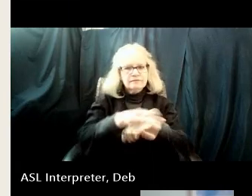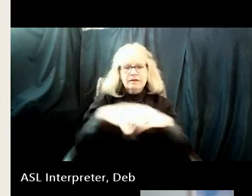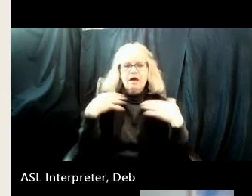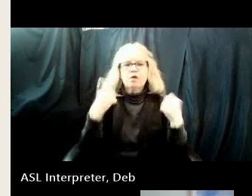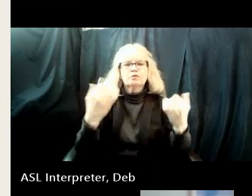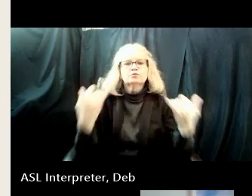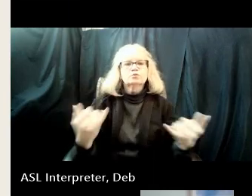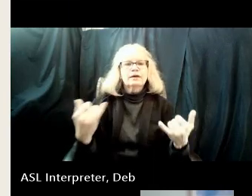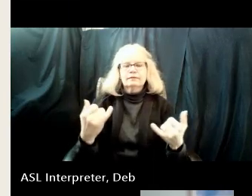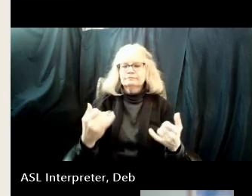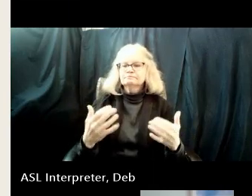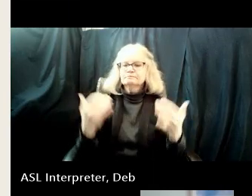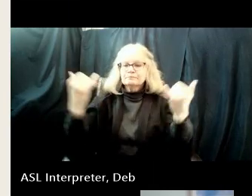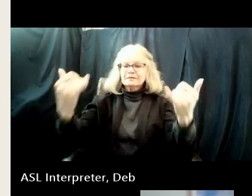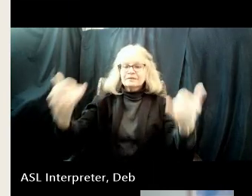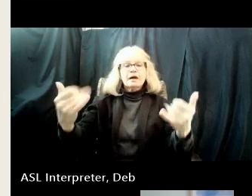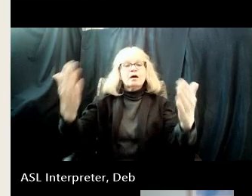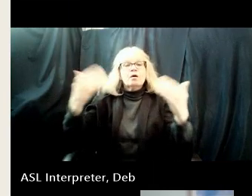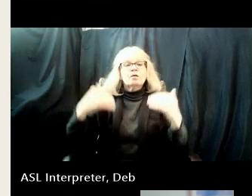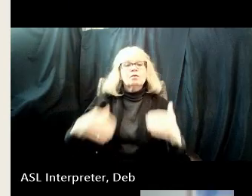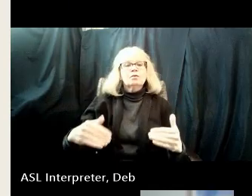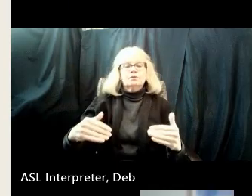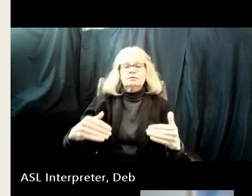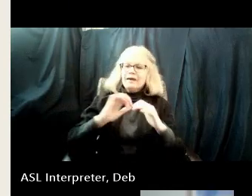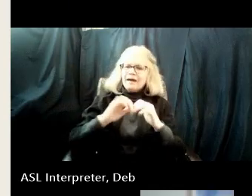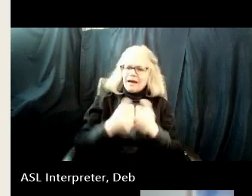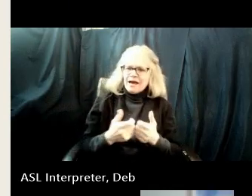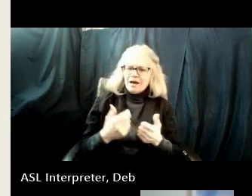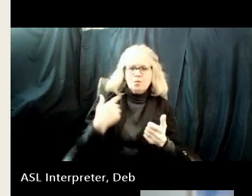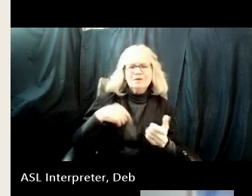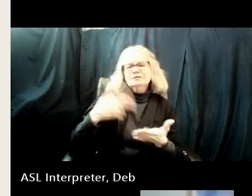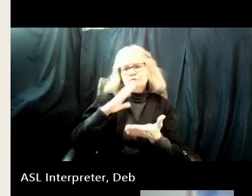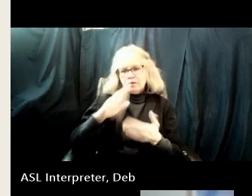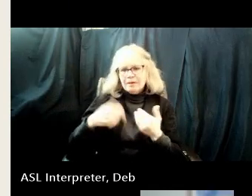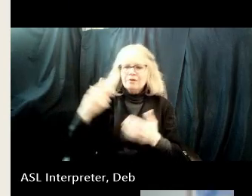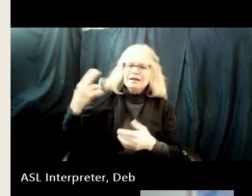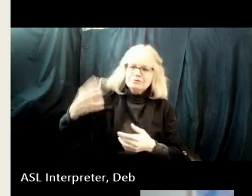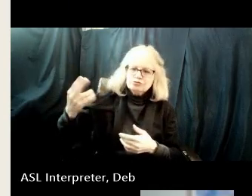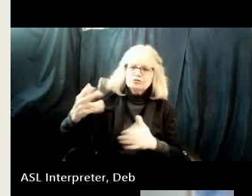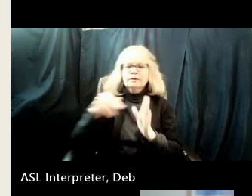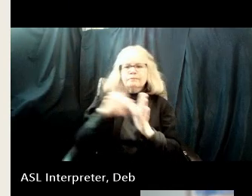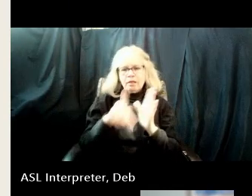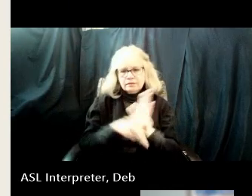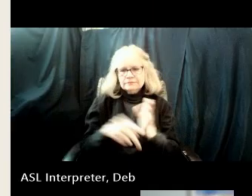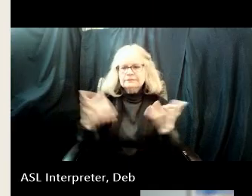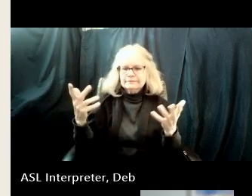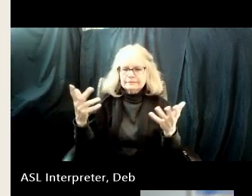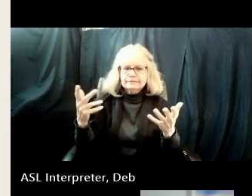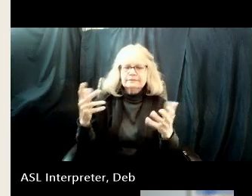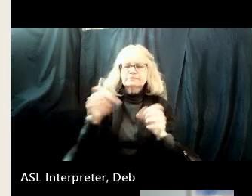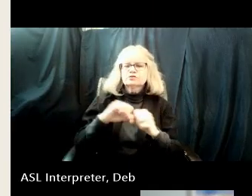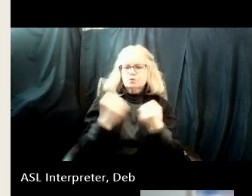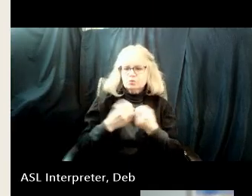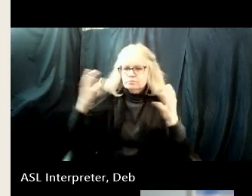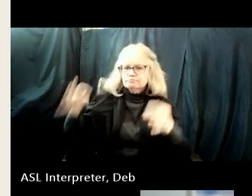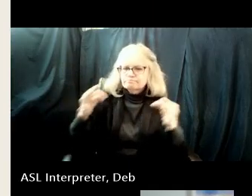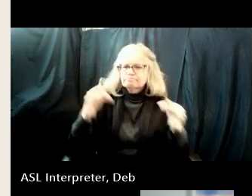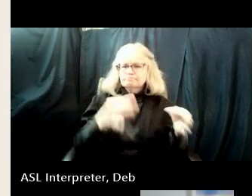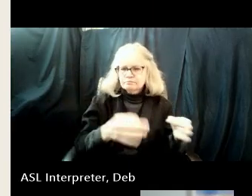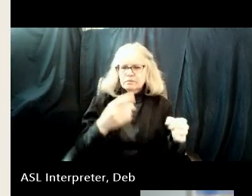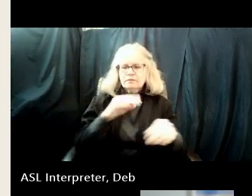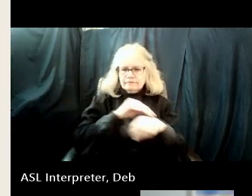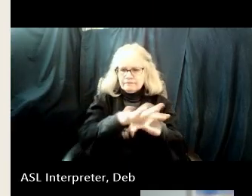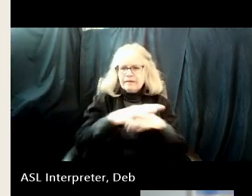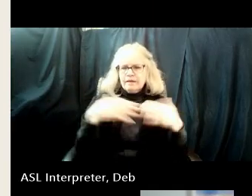So I want to move now to thinking a bit about how we've talked about history, policies, all these sort of social determinants of health.